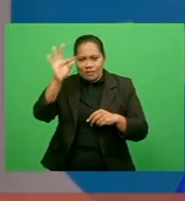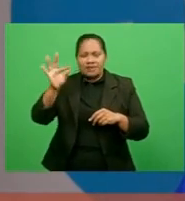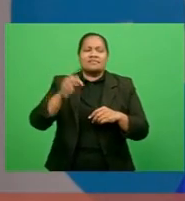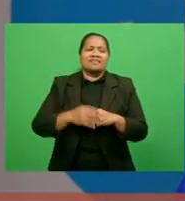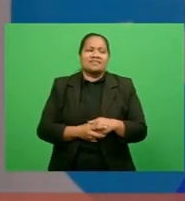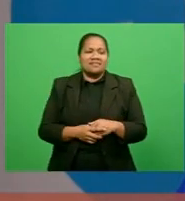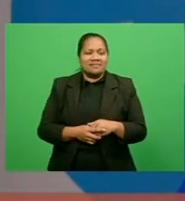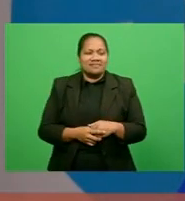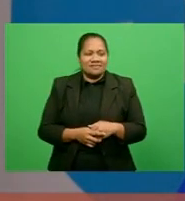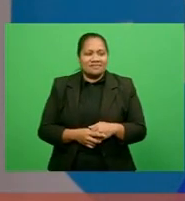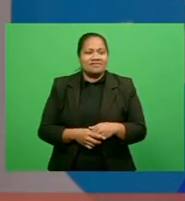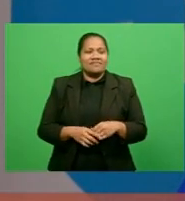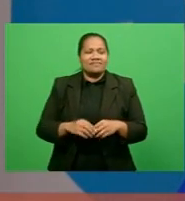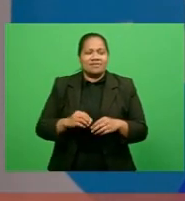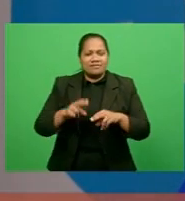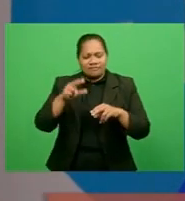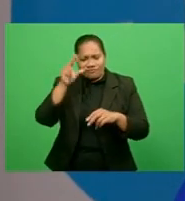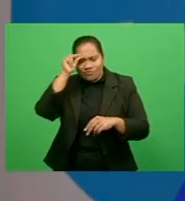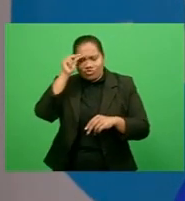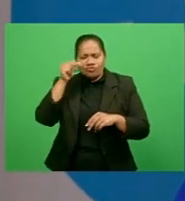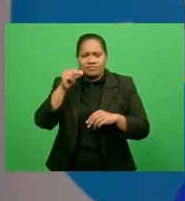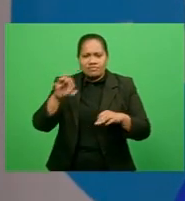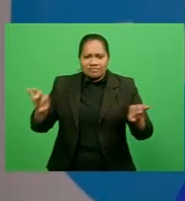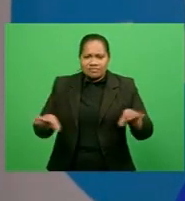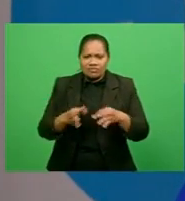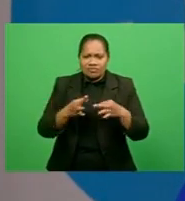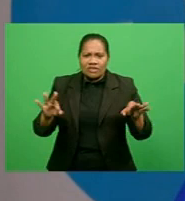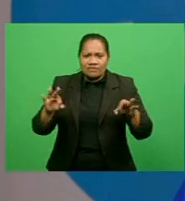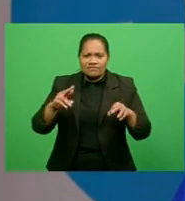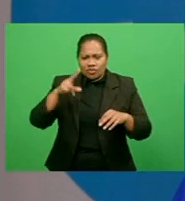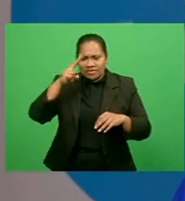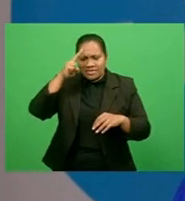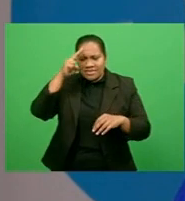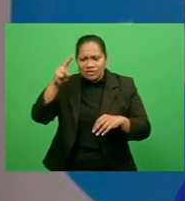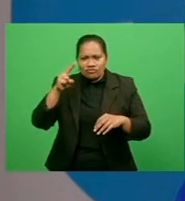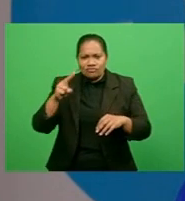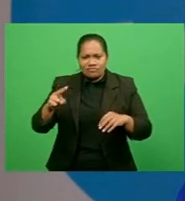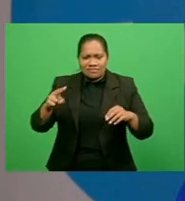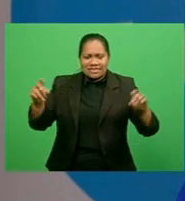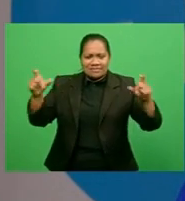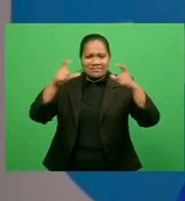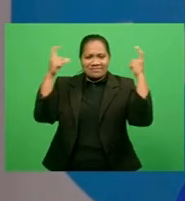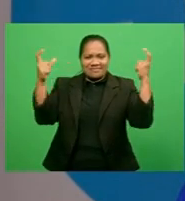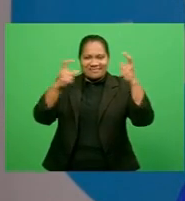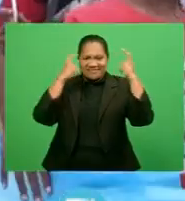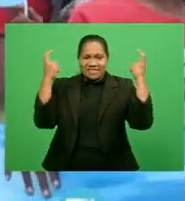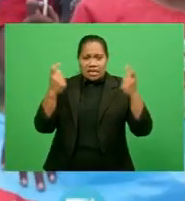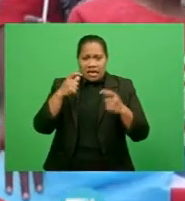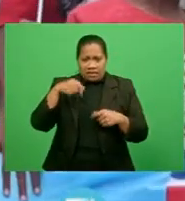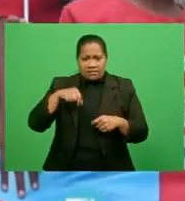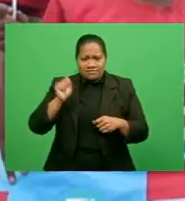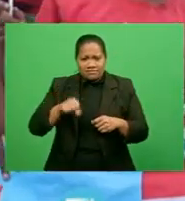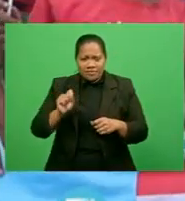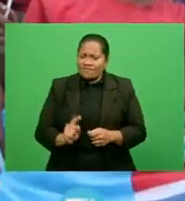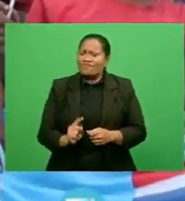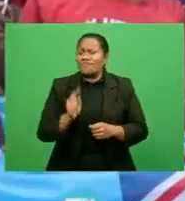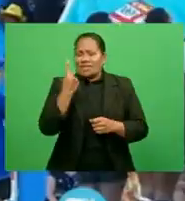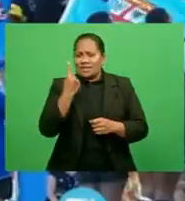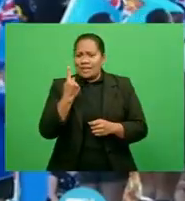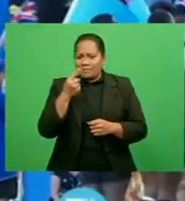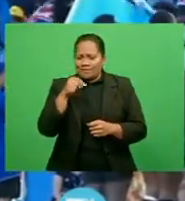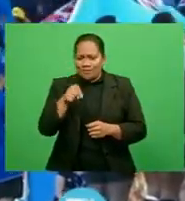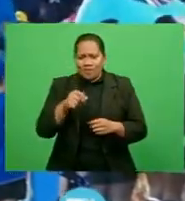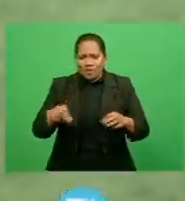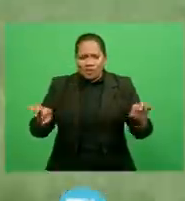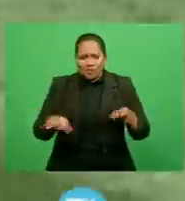It is a truly Fijian song for a truly national celebration. I believe this is the first time an official song has